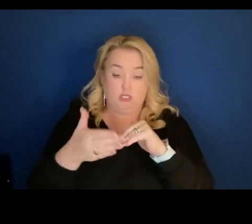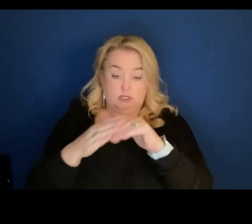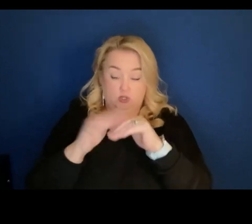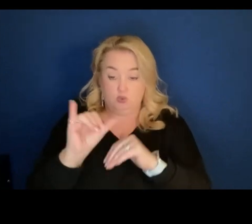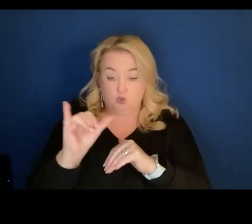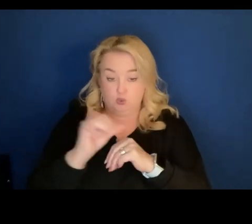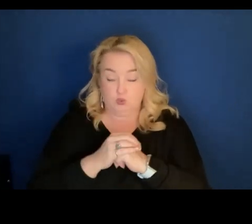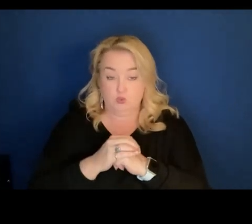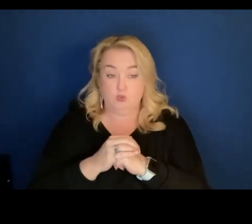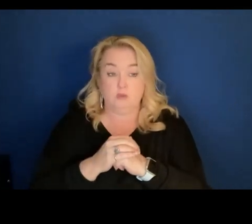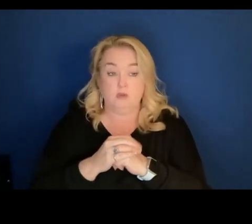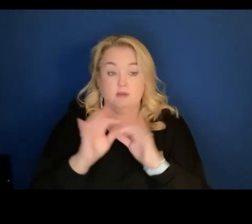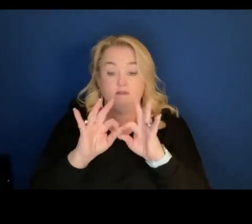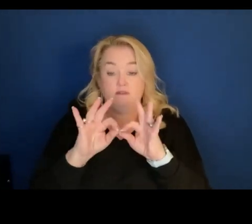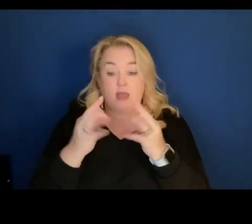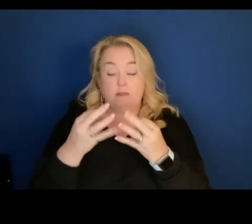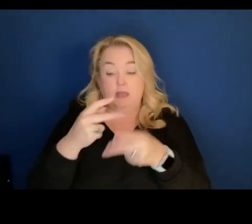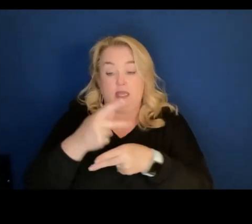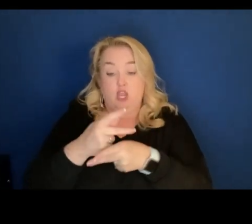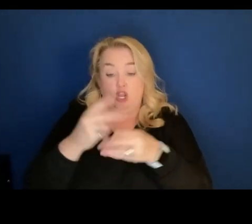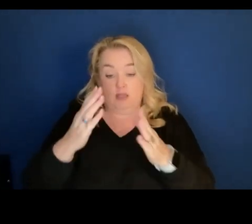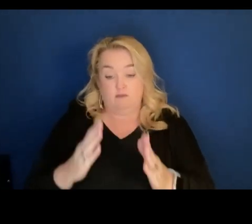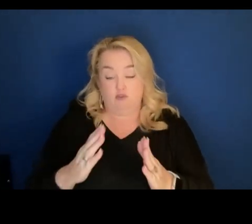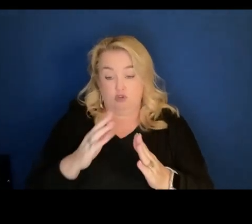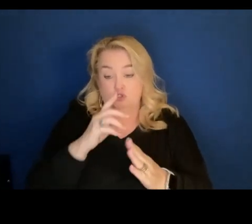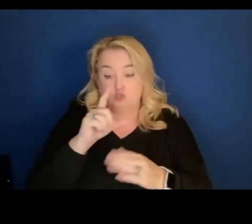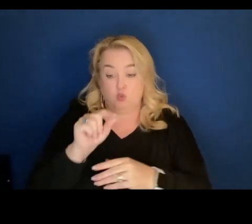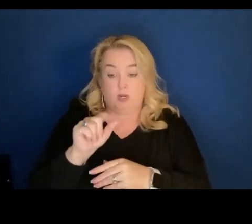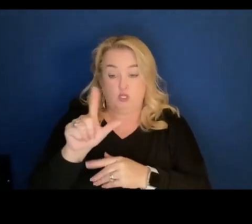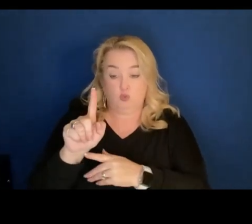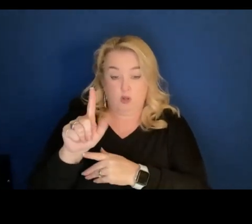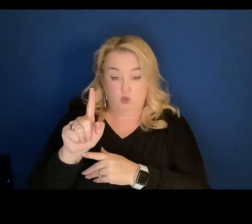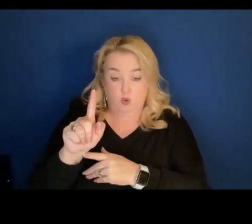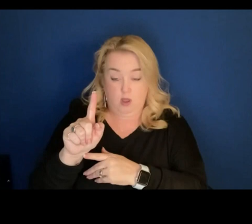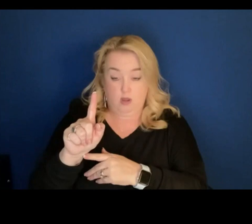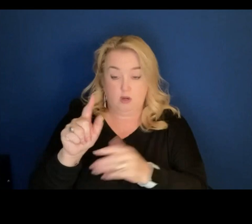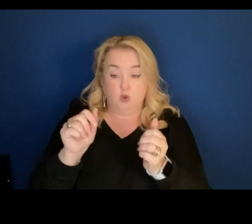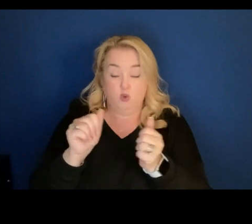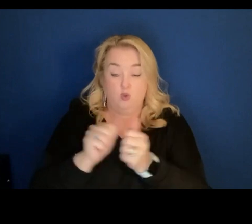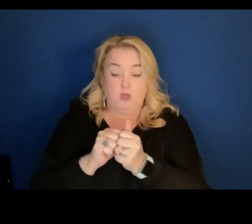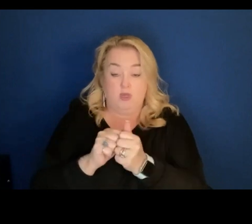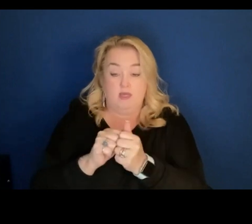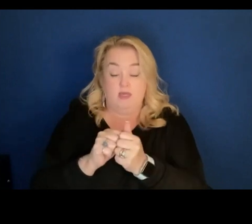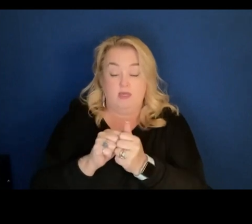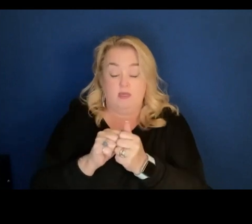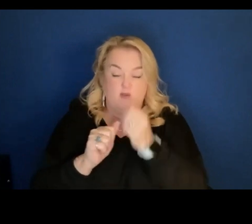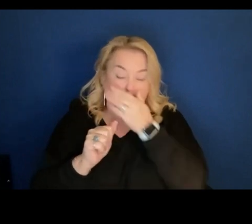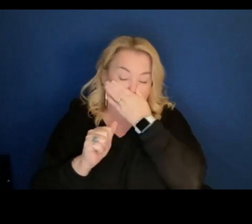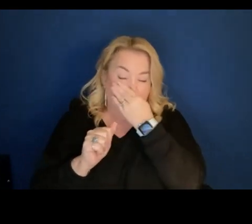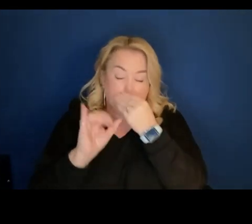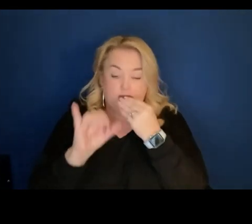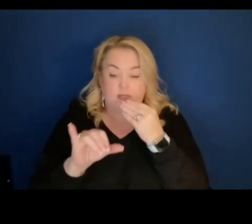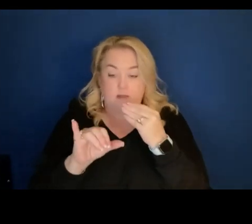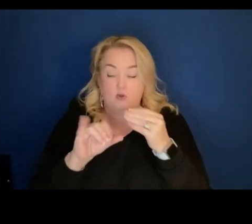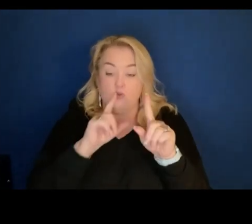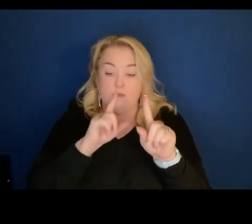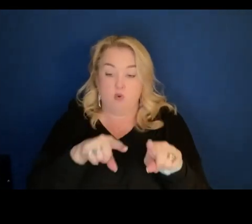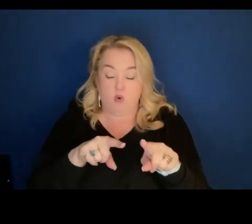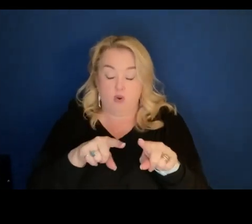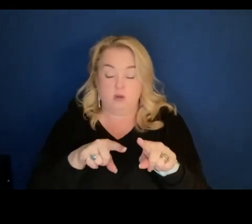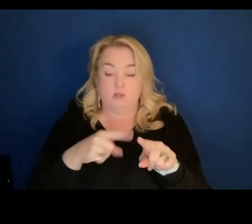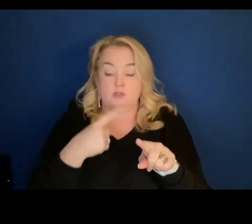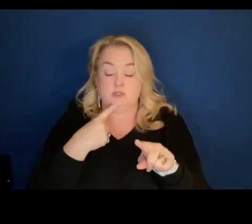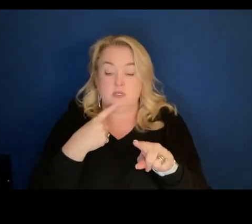Family Caregiving in Diverse Communities, a 2021 report in partnership with the Diverse Elders Coalition, highlights that